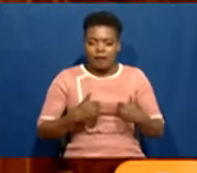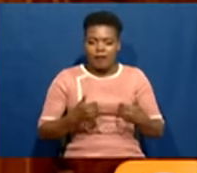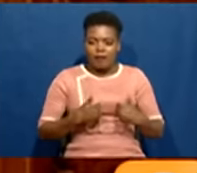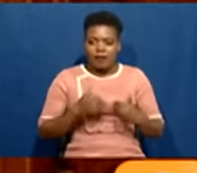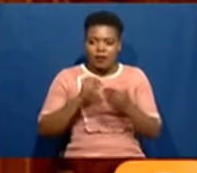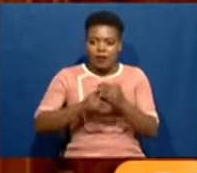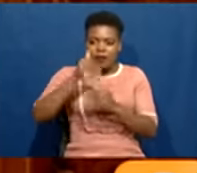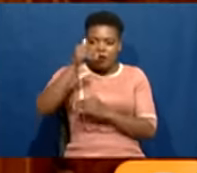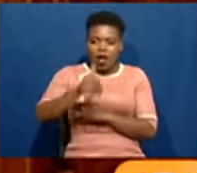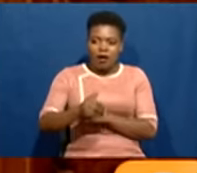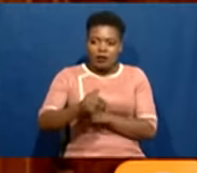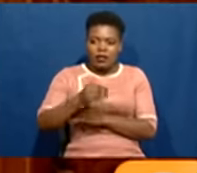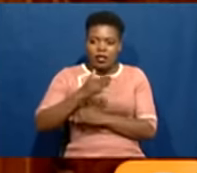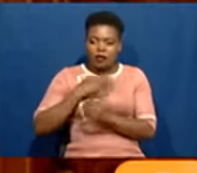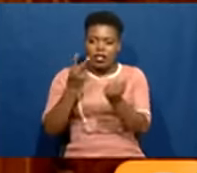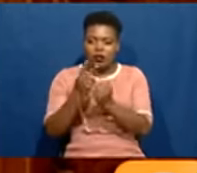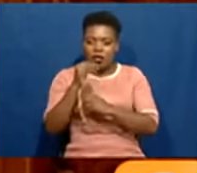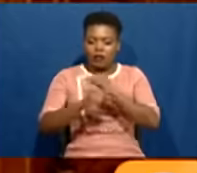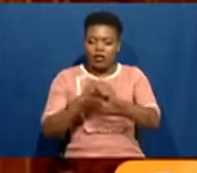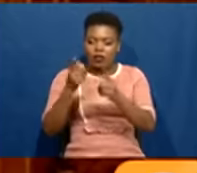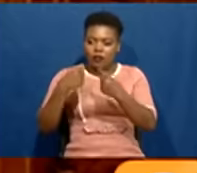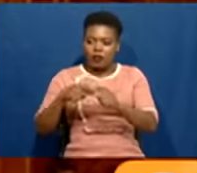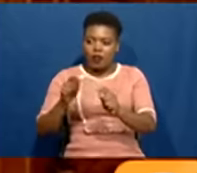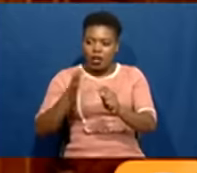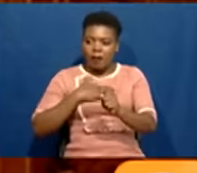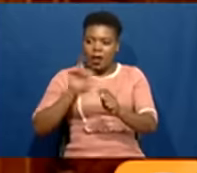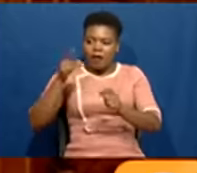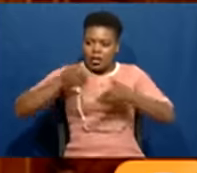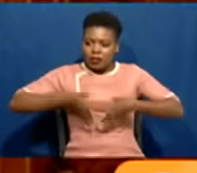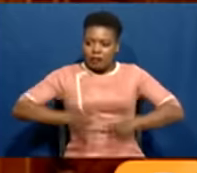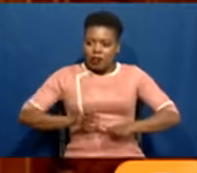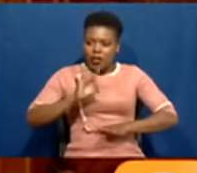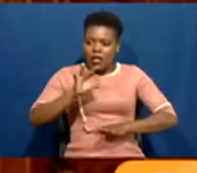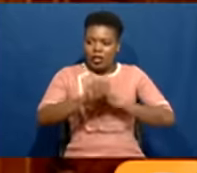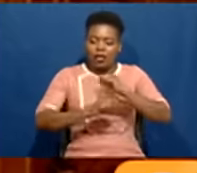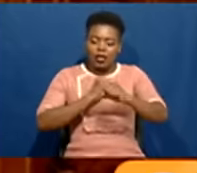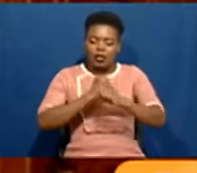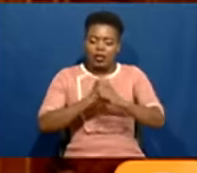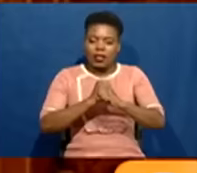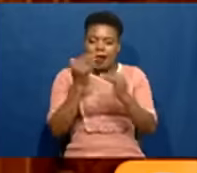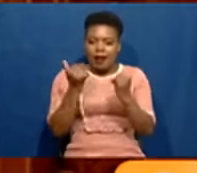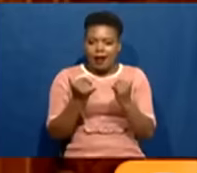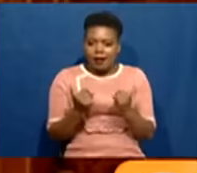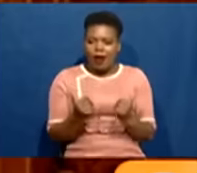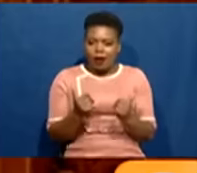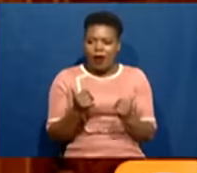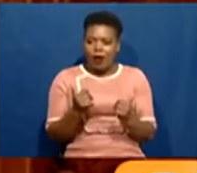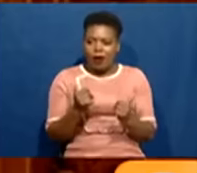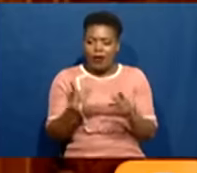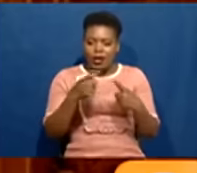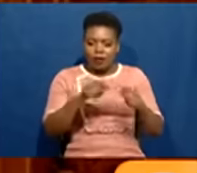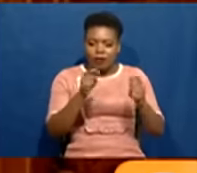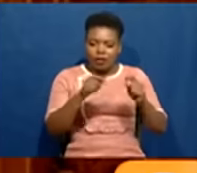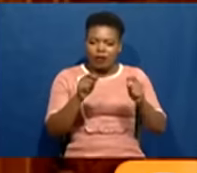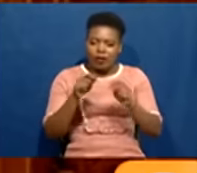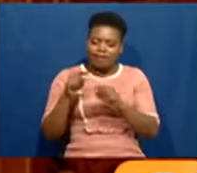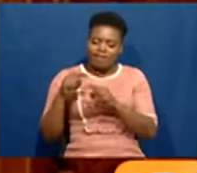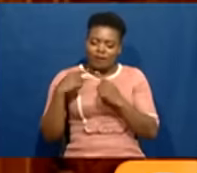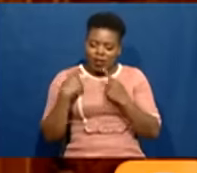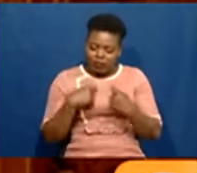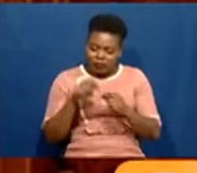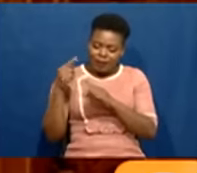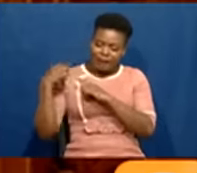after 12 years of trial. My firstborn is 3 years old now. We are tried for all that period,